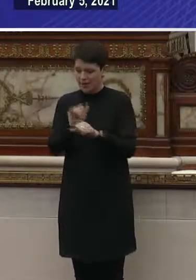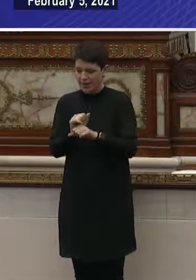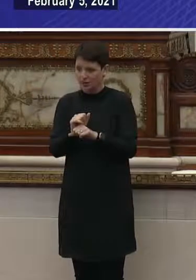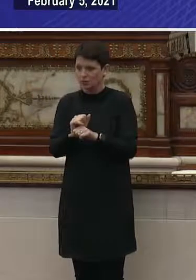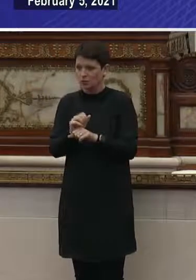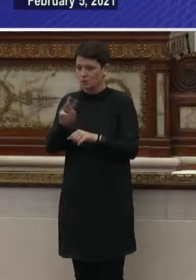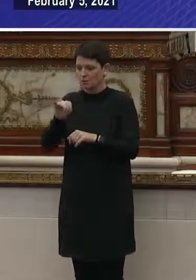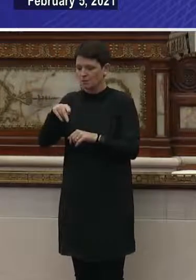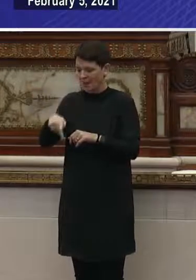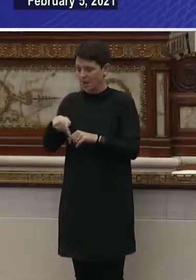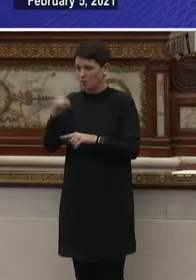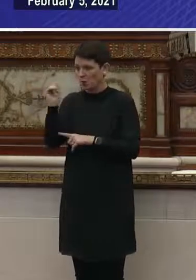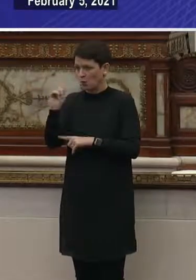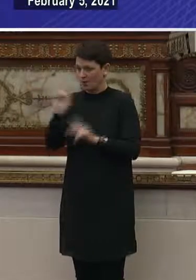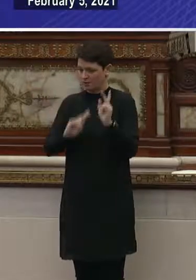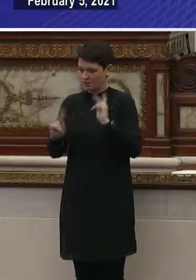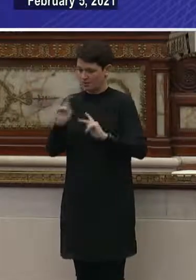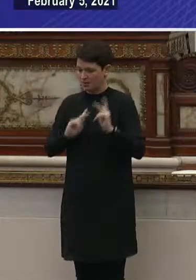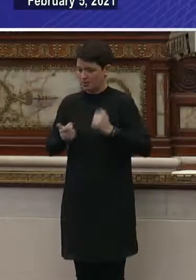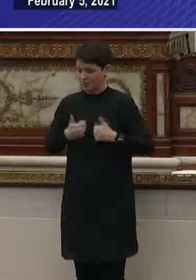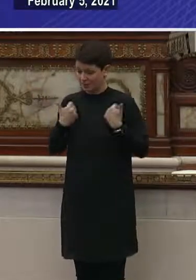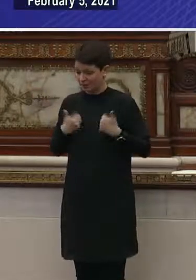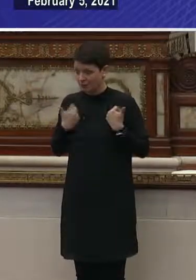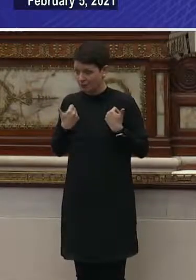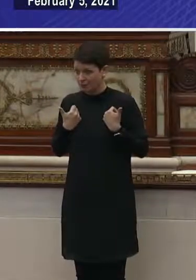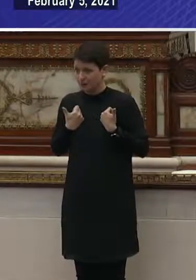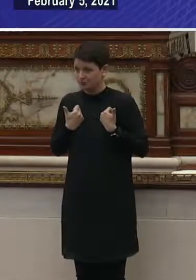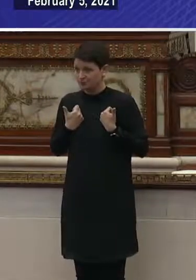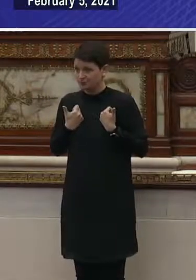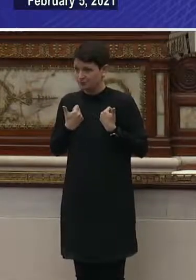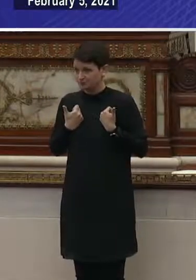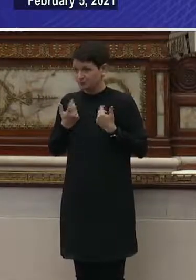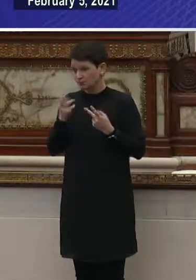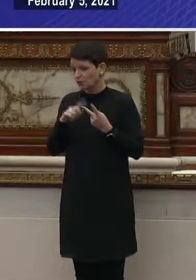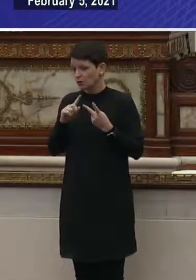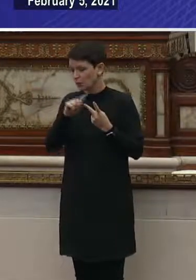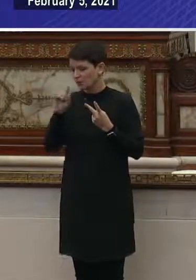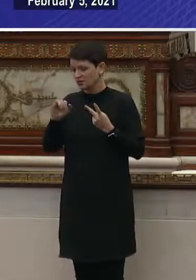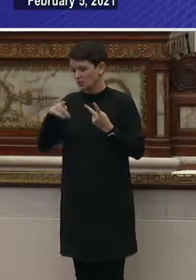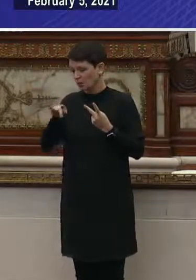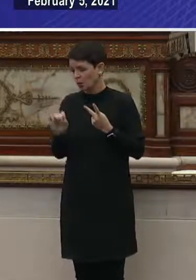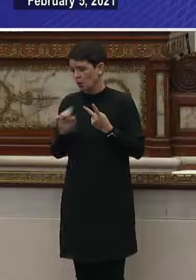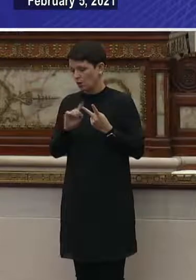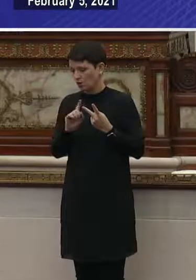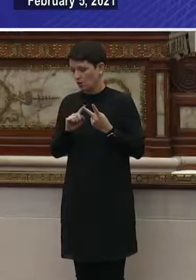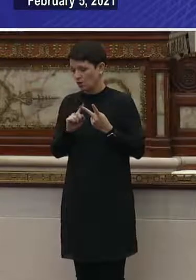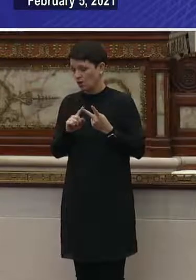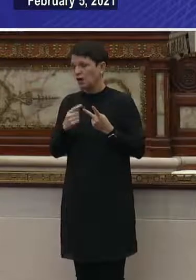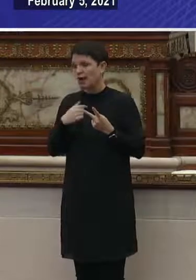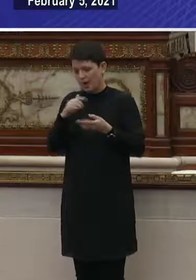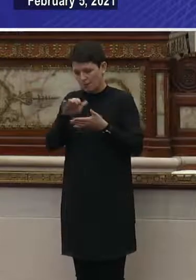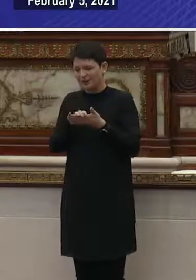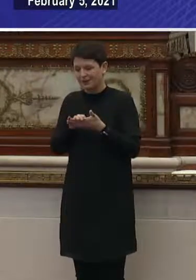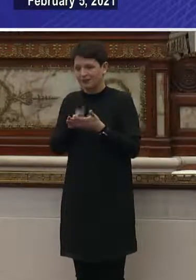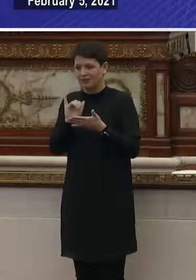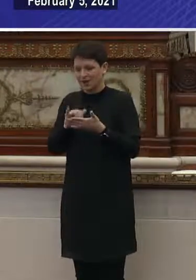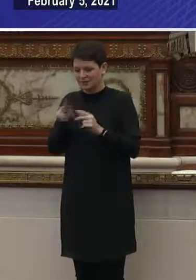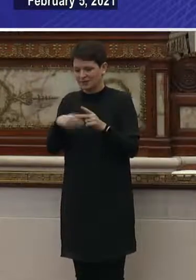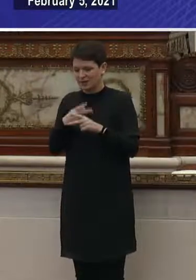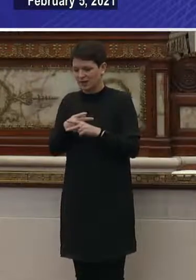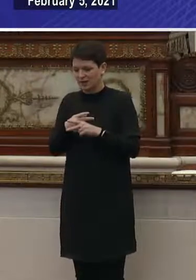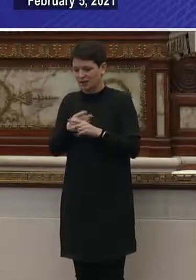map of where those people live, or by zip code. Doc, I believe that is the kind